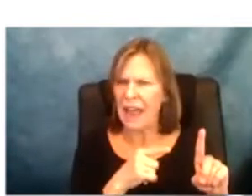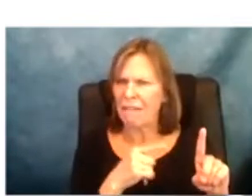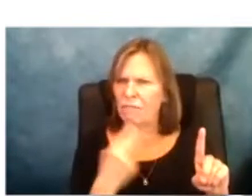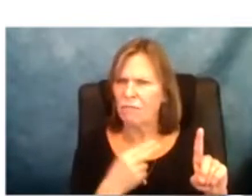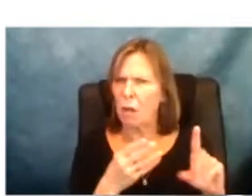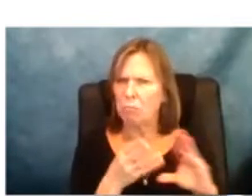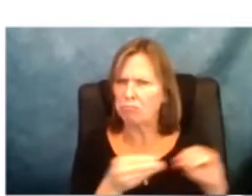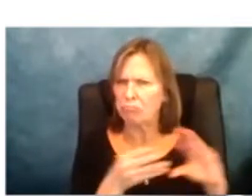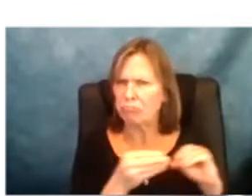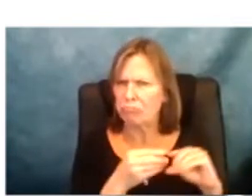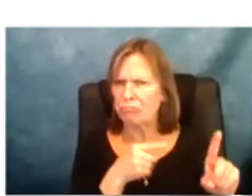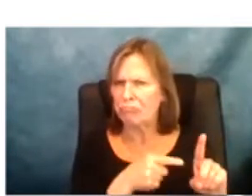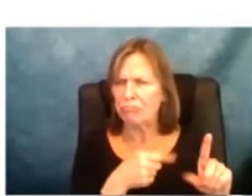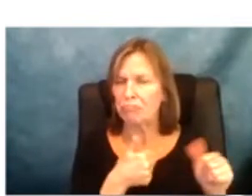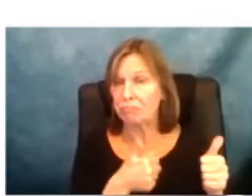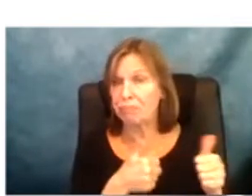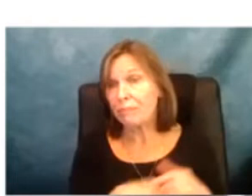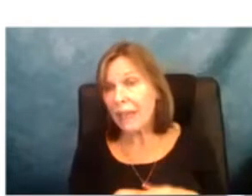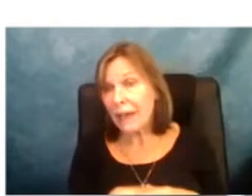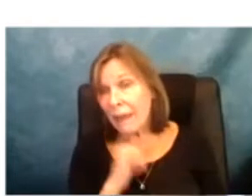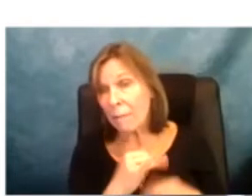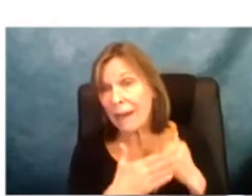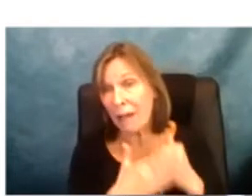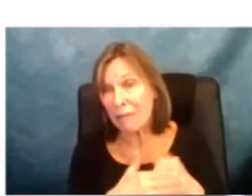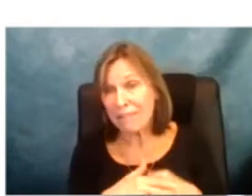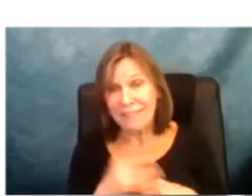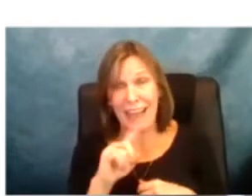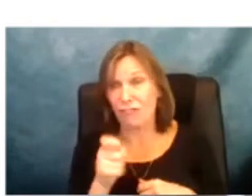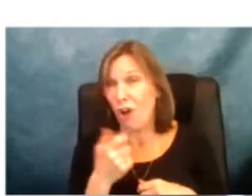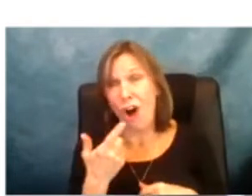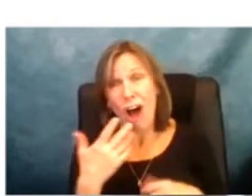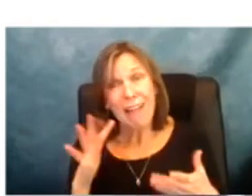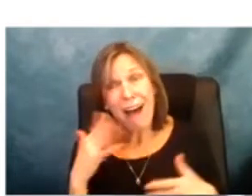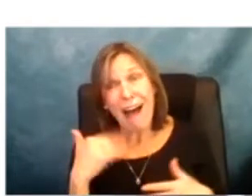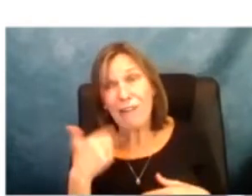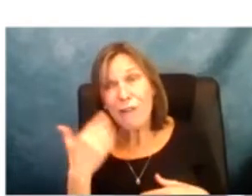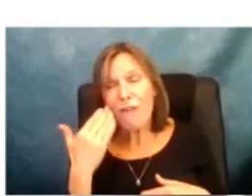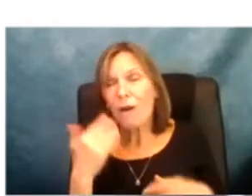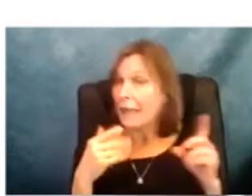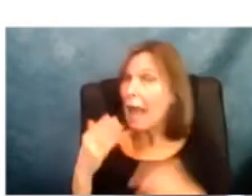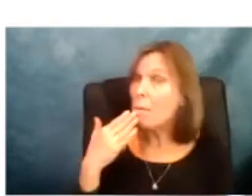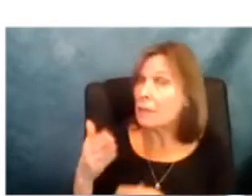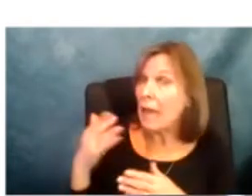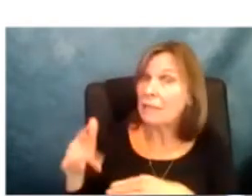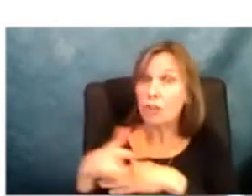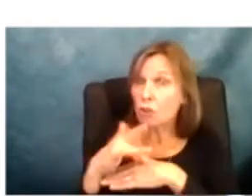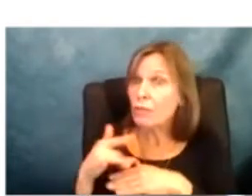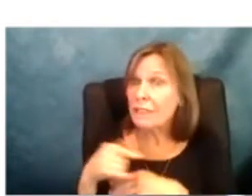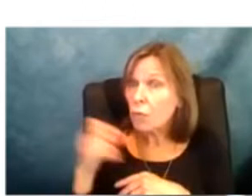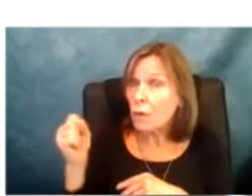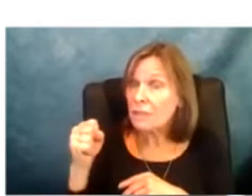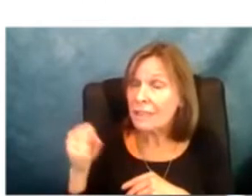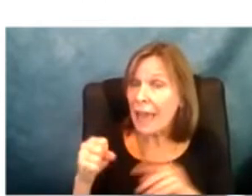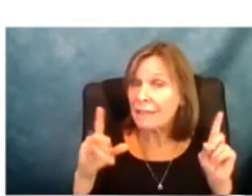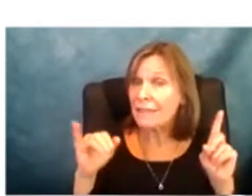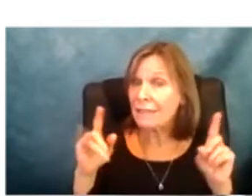and kind of stances. So yeah, that's all I know. That's a good resource. And that's where